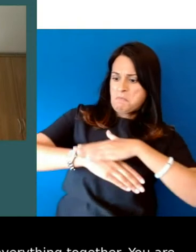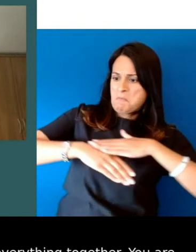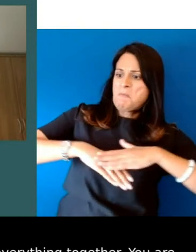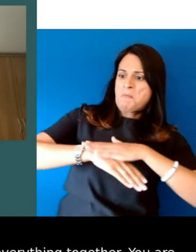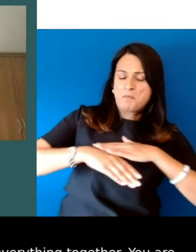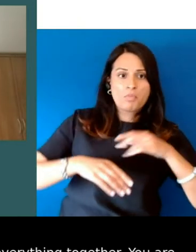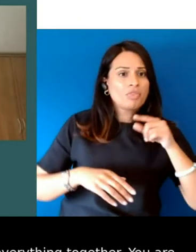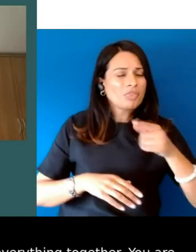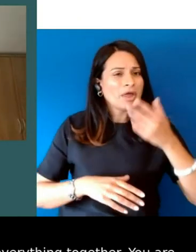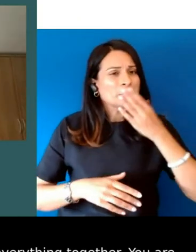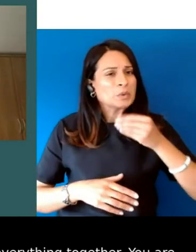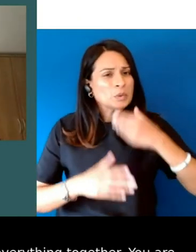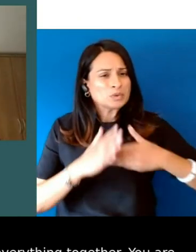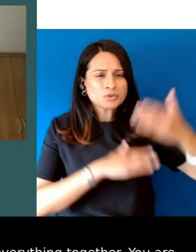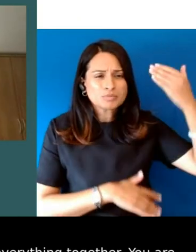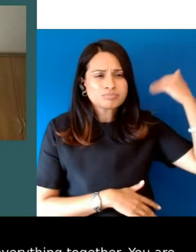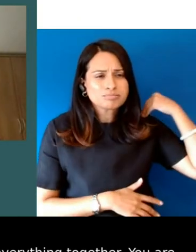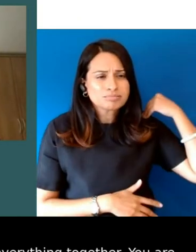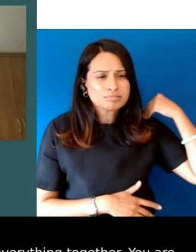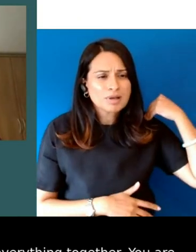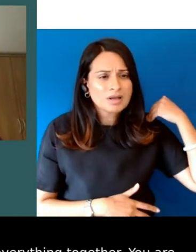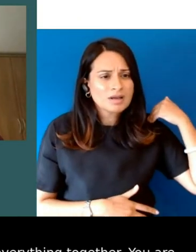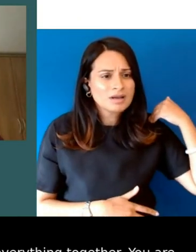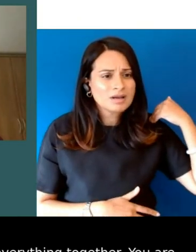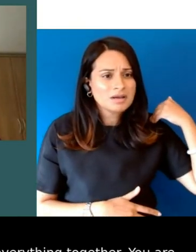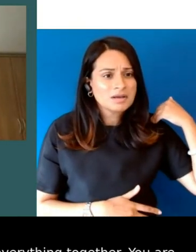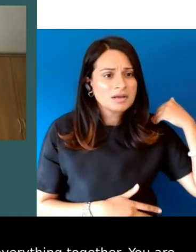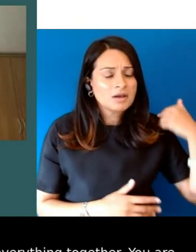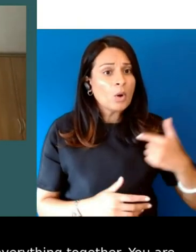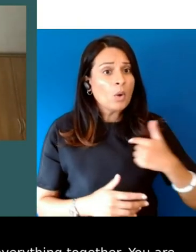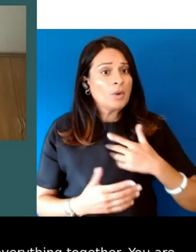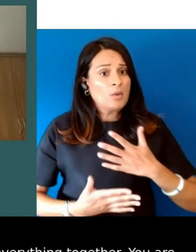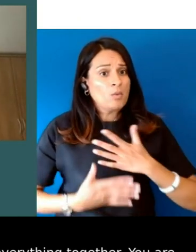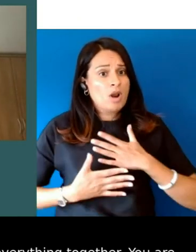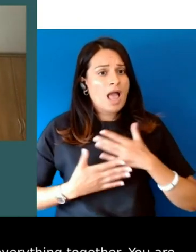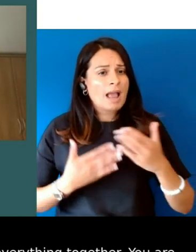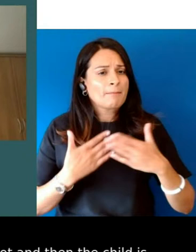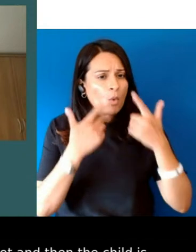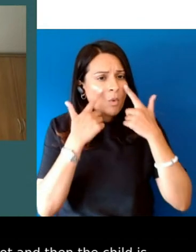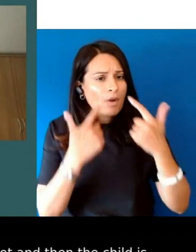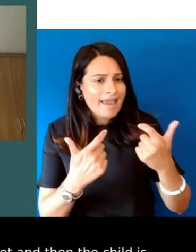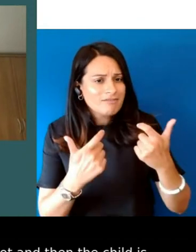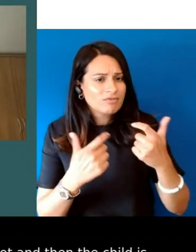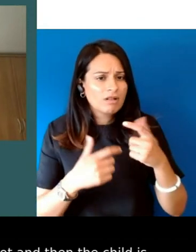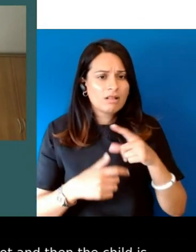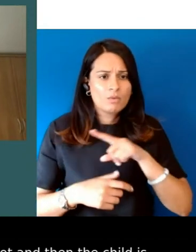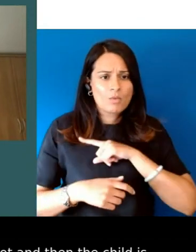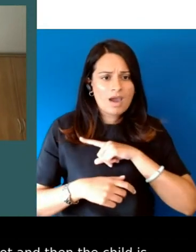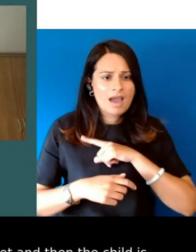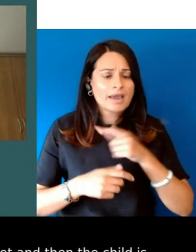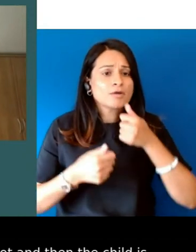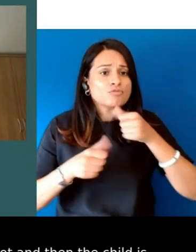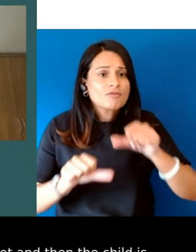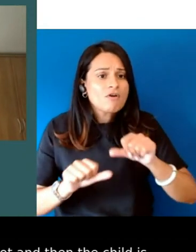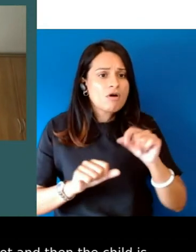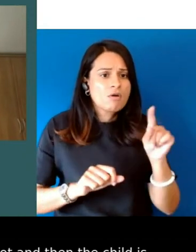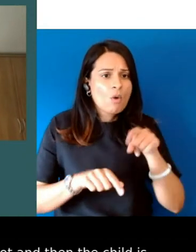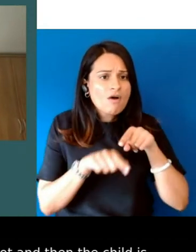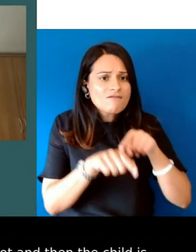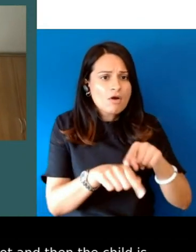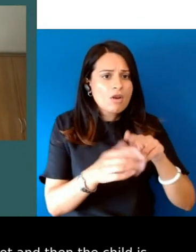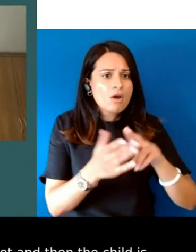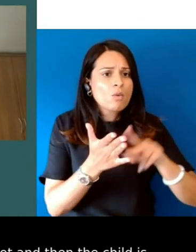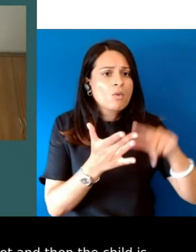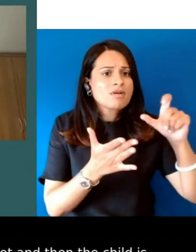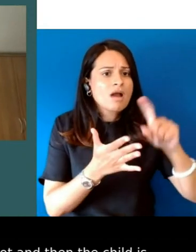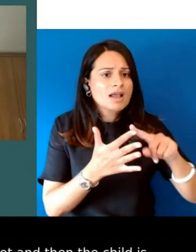and nowadays we would like to be much more cautious and we would much prefer to follow the nice guidance and the pcs